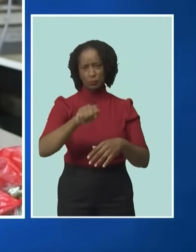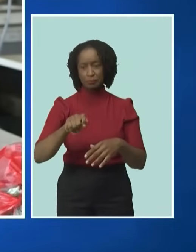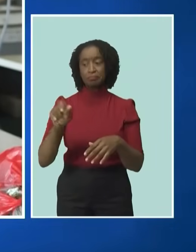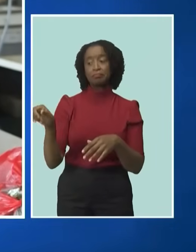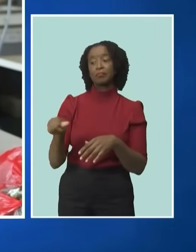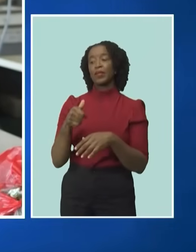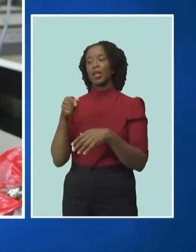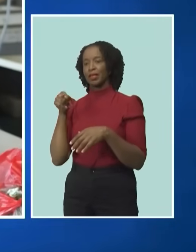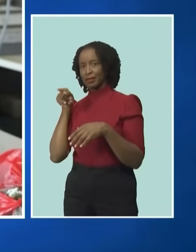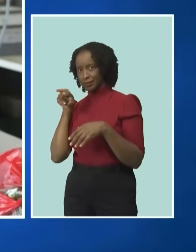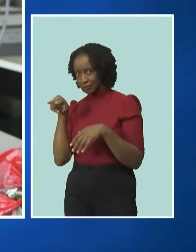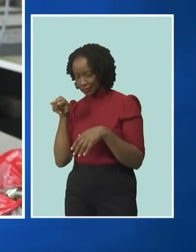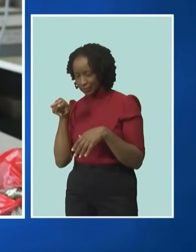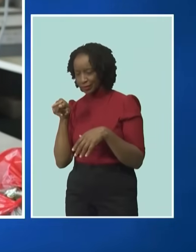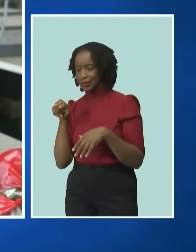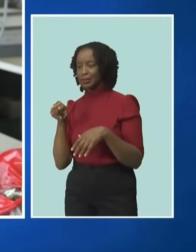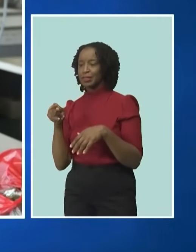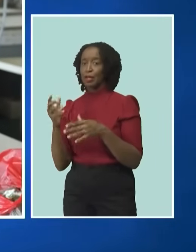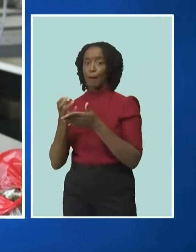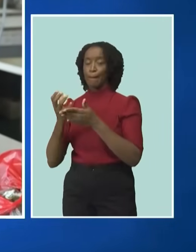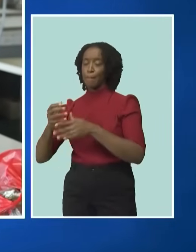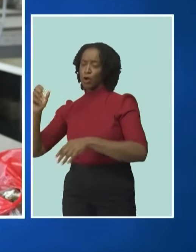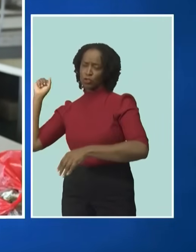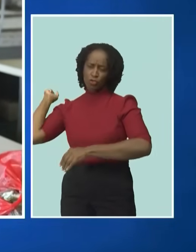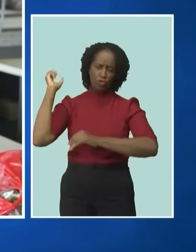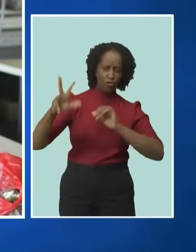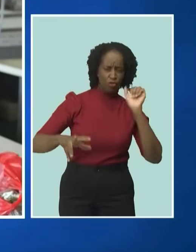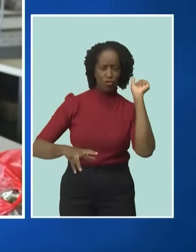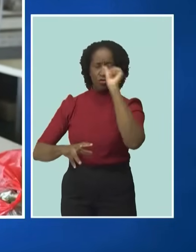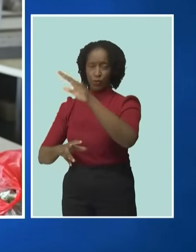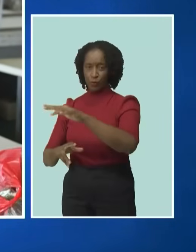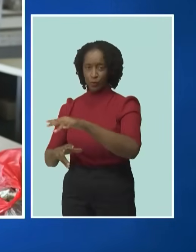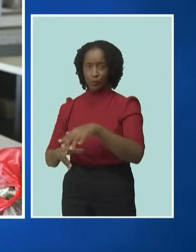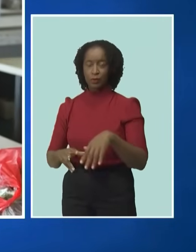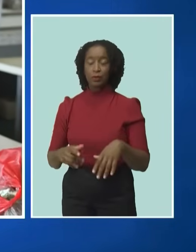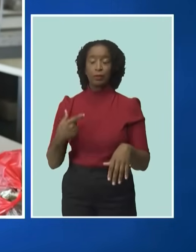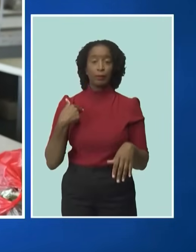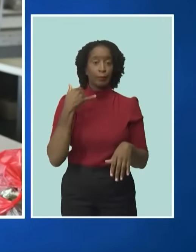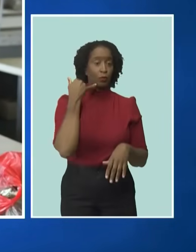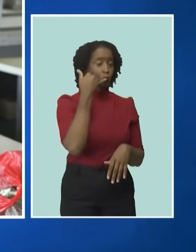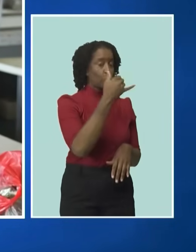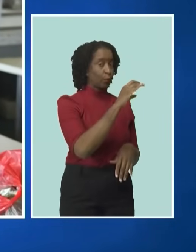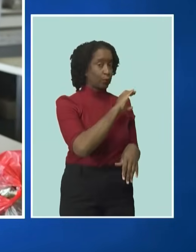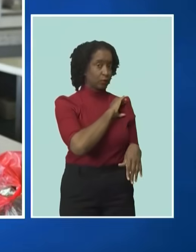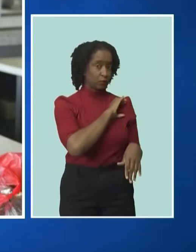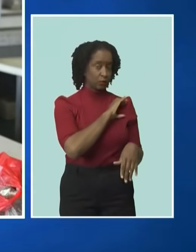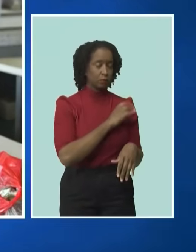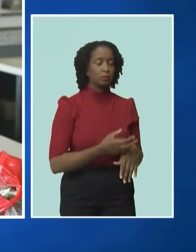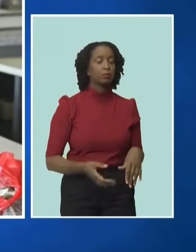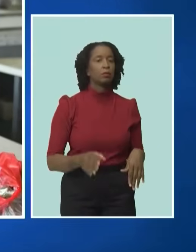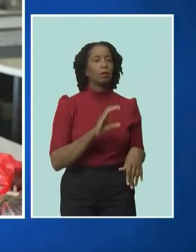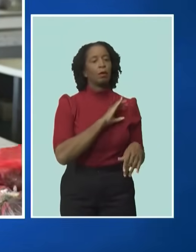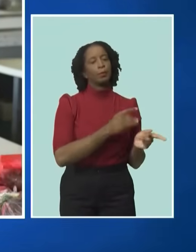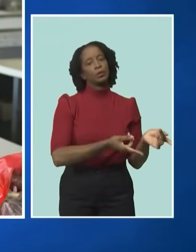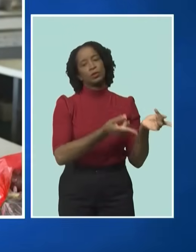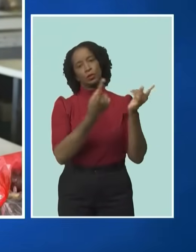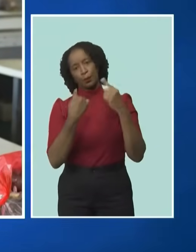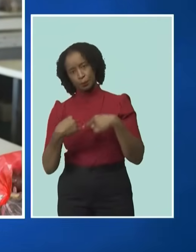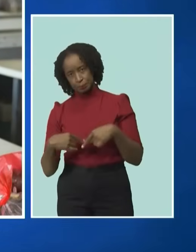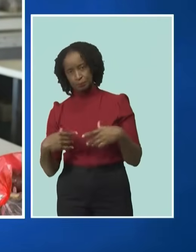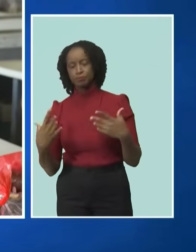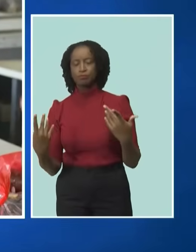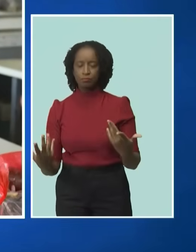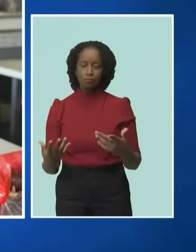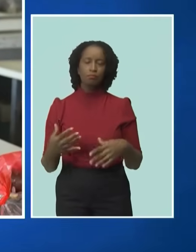one got involved in throwing bottles, and I contacted the police. The police responded. Then